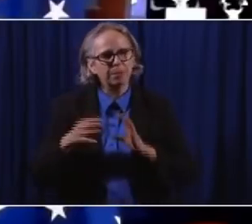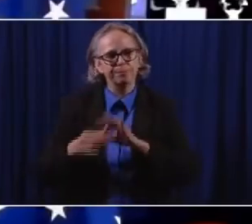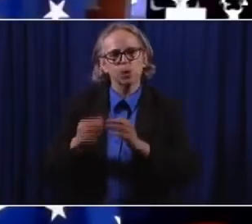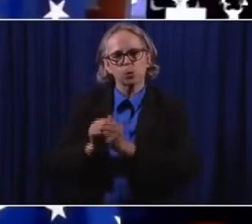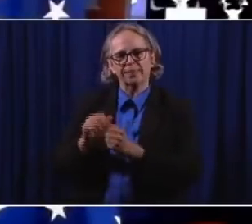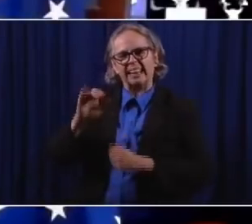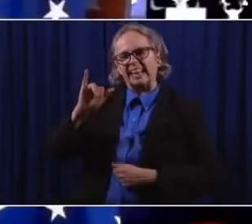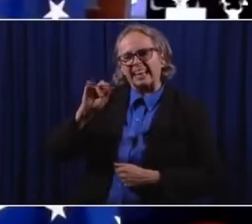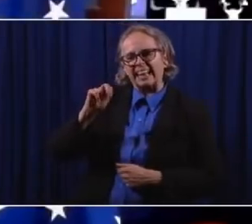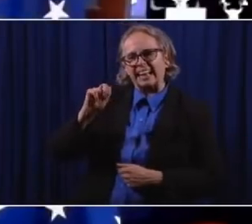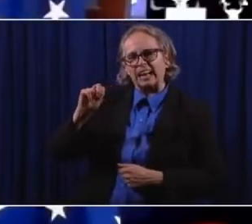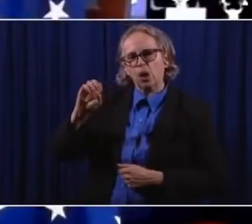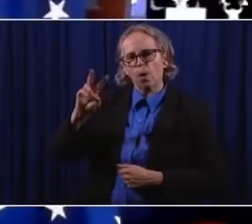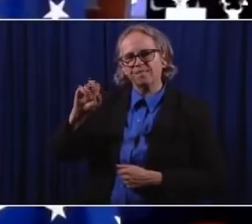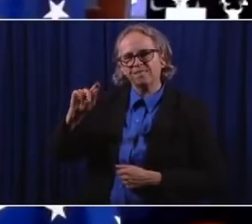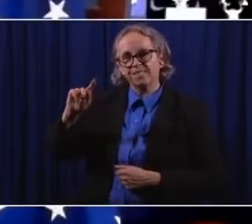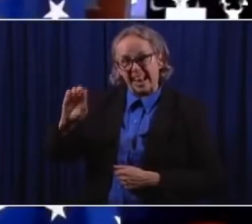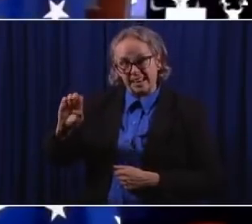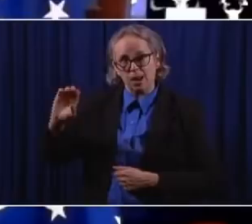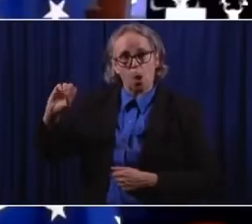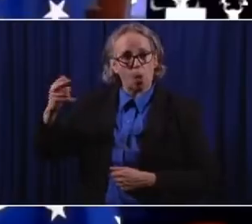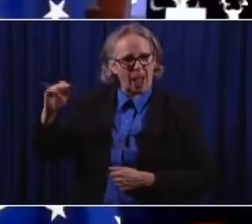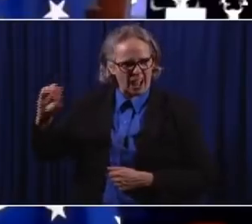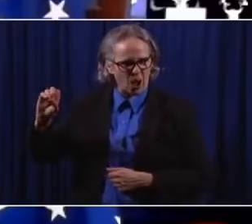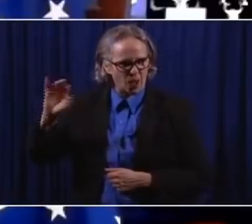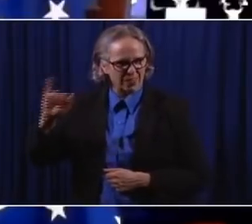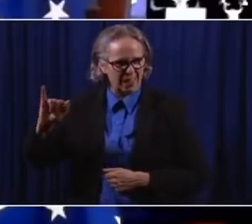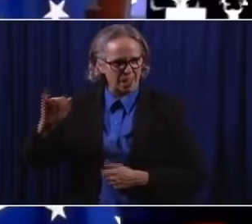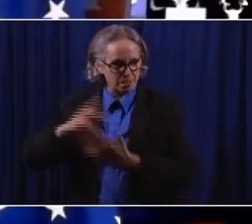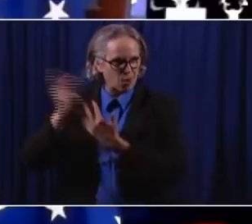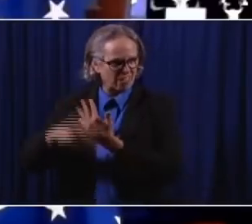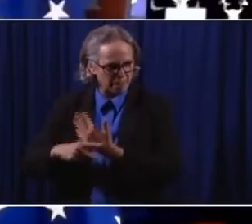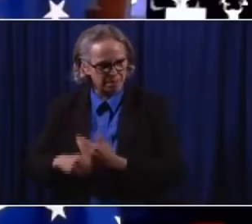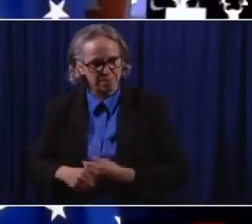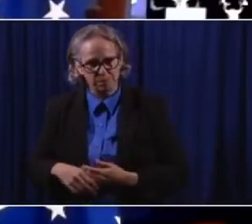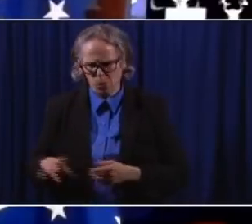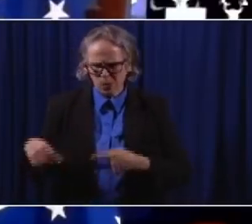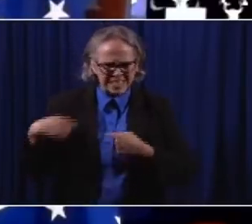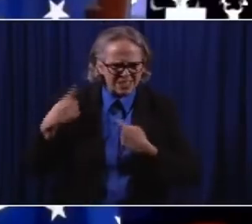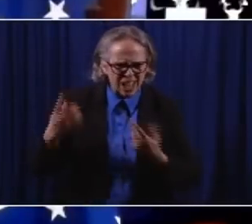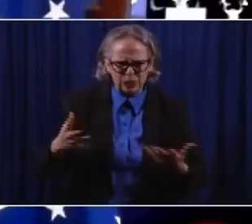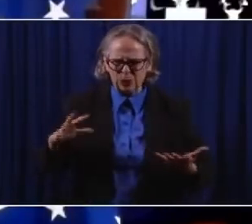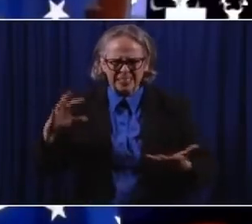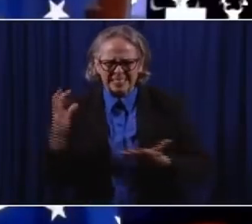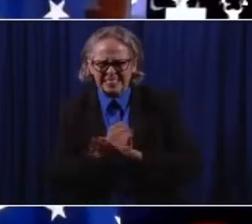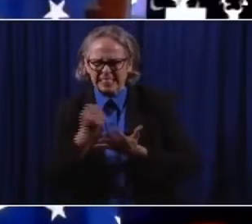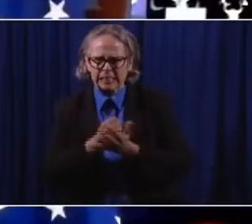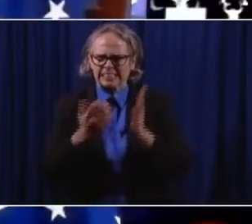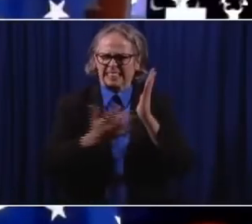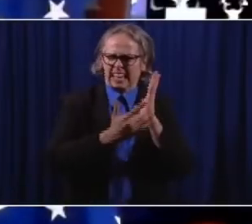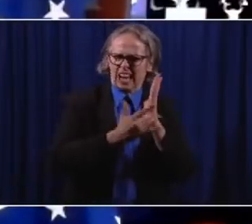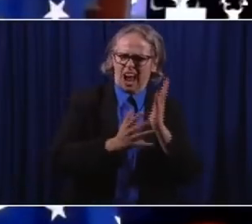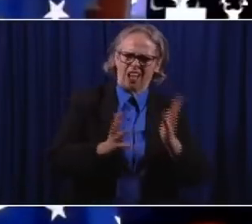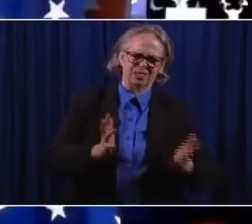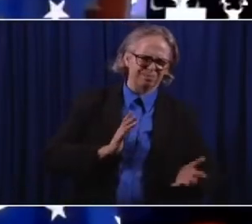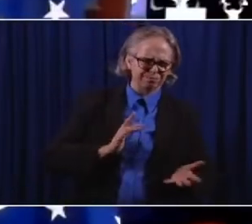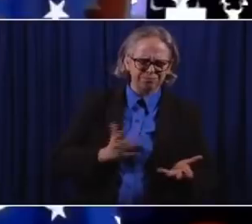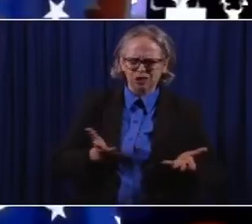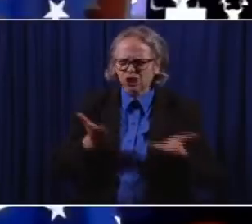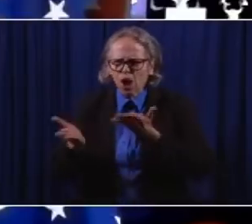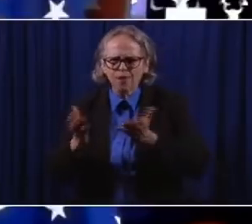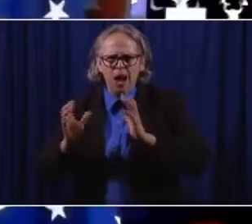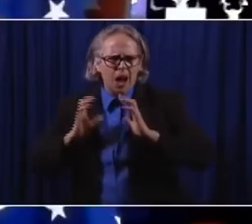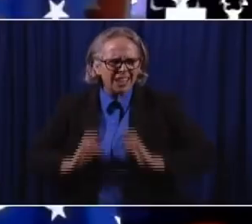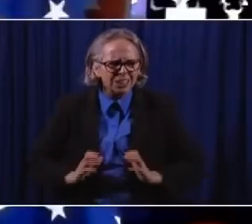we want to use technology to improve the way we serve our customers. You signed, Governor, an executive order last